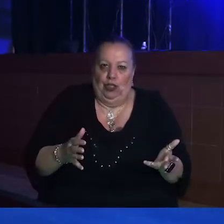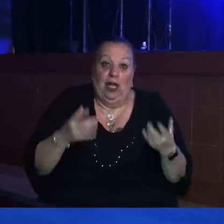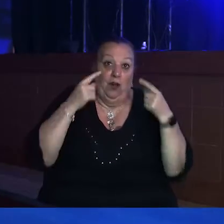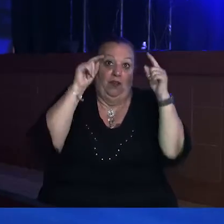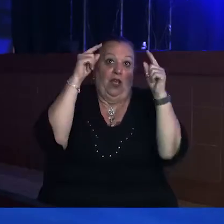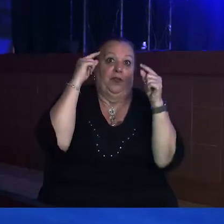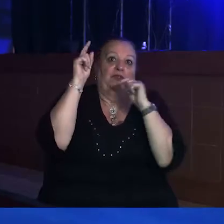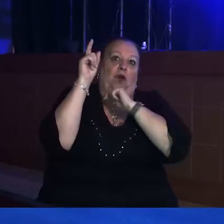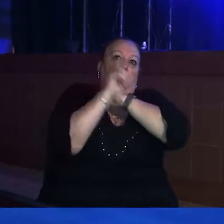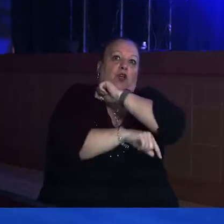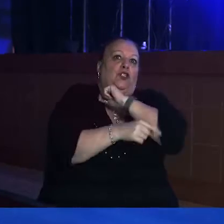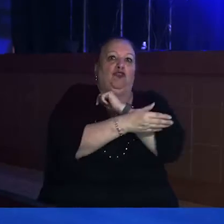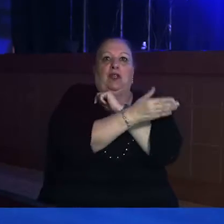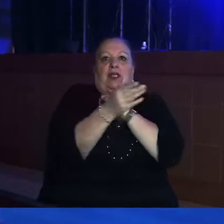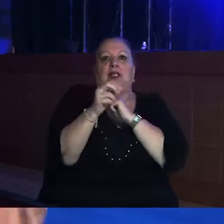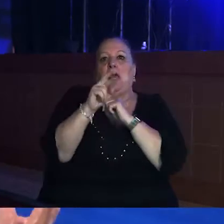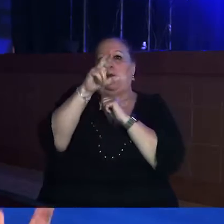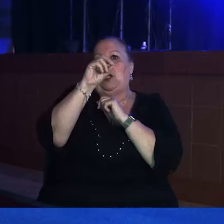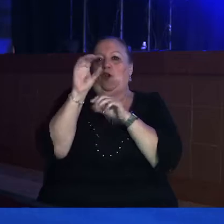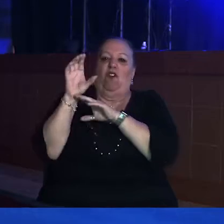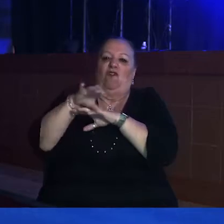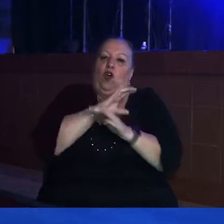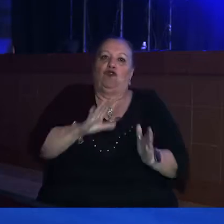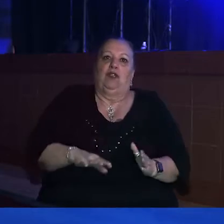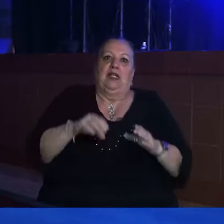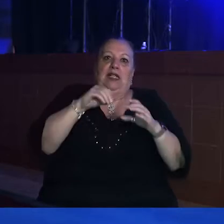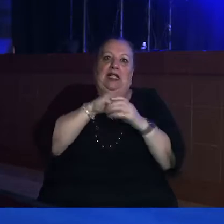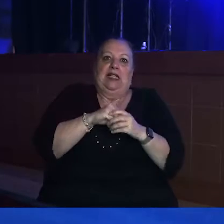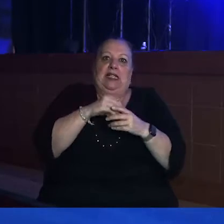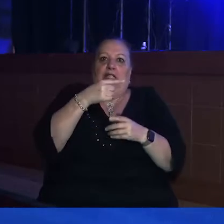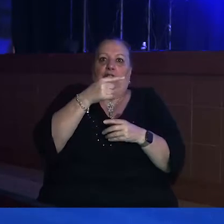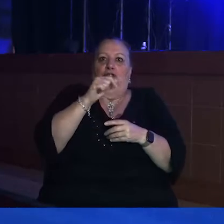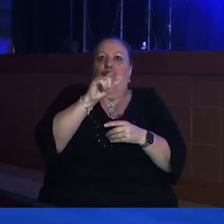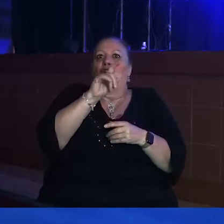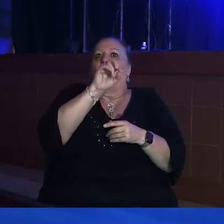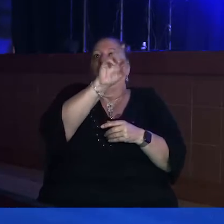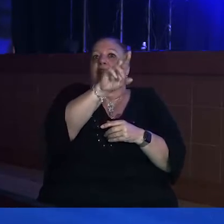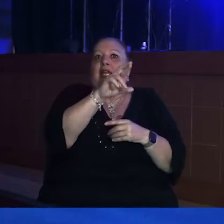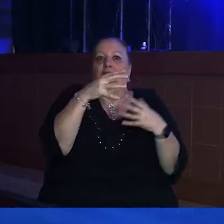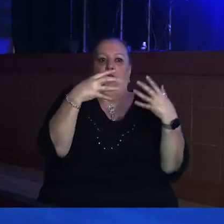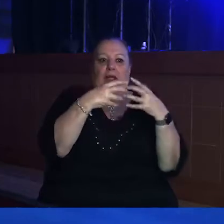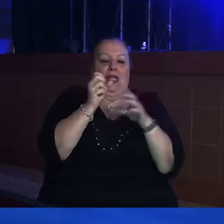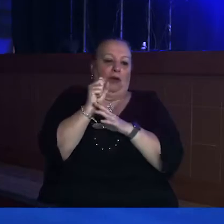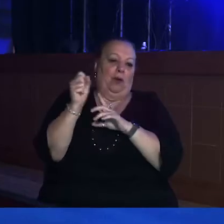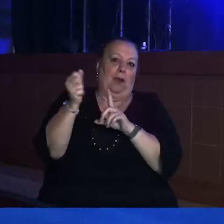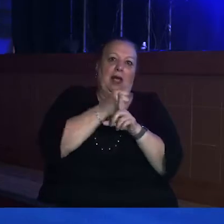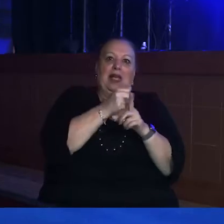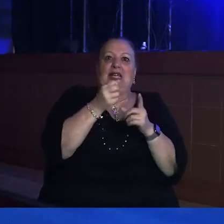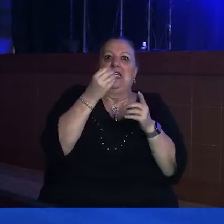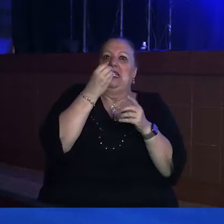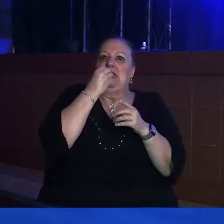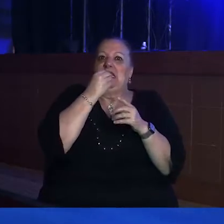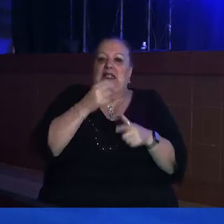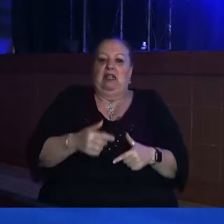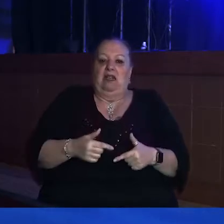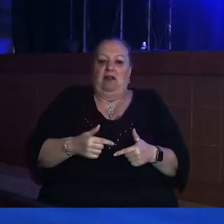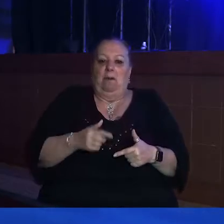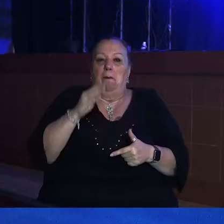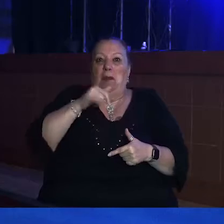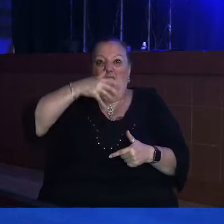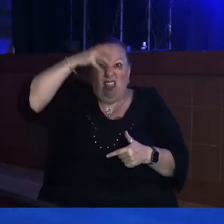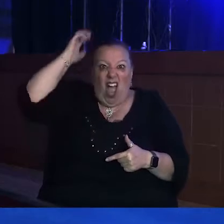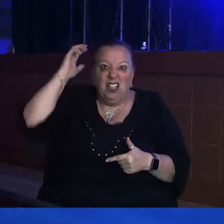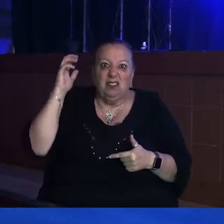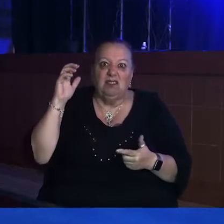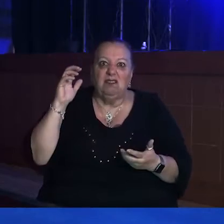them. Nero would force Christians into gladiator matches, and they would be eaten alive by lions. And Nero would take